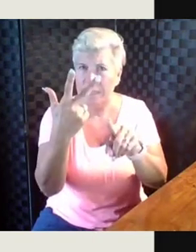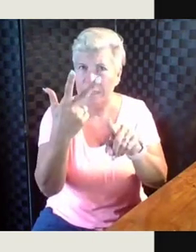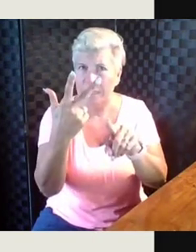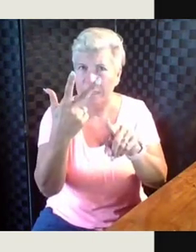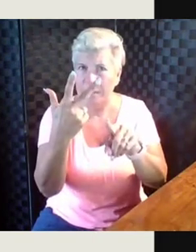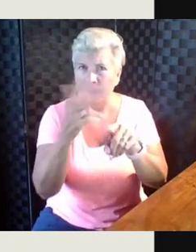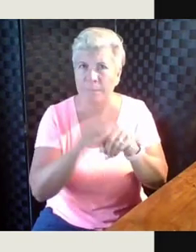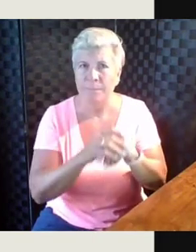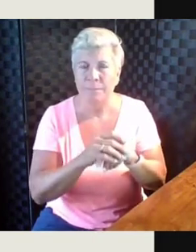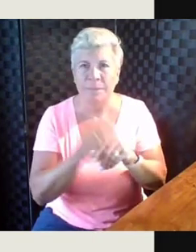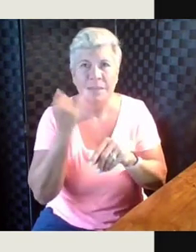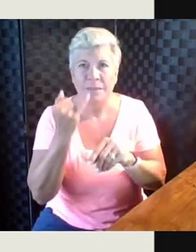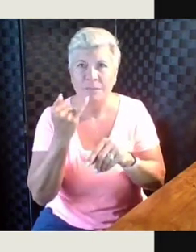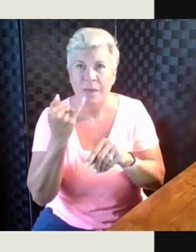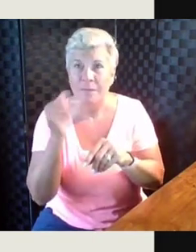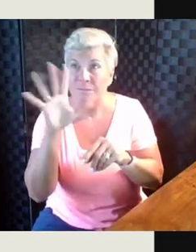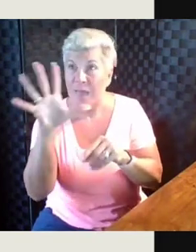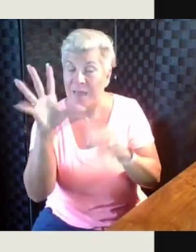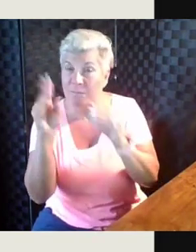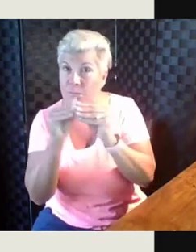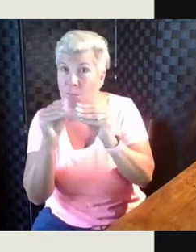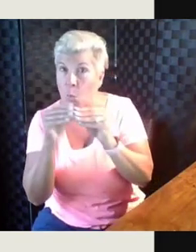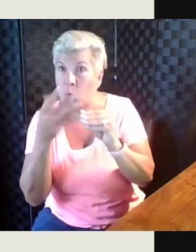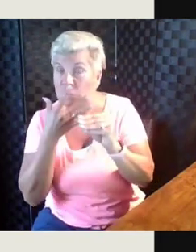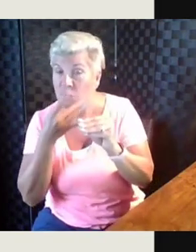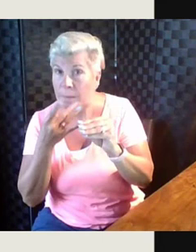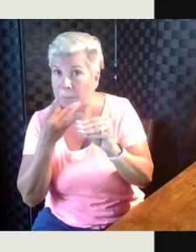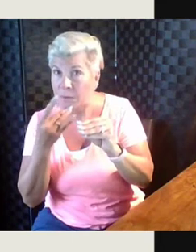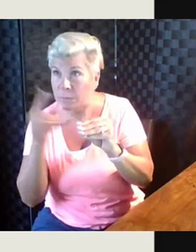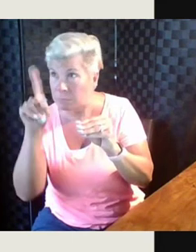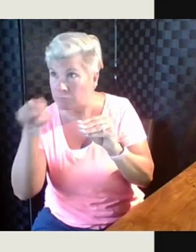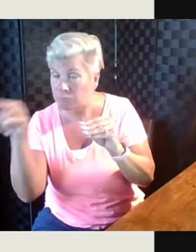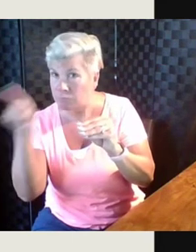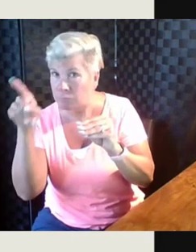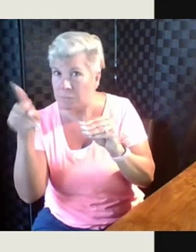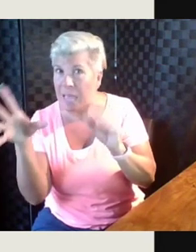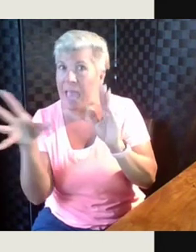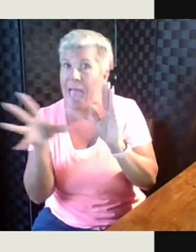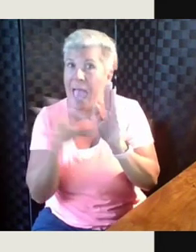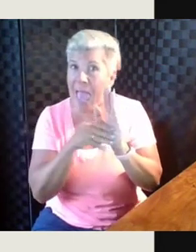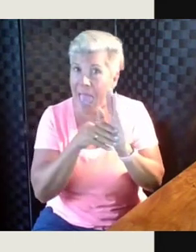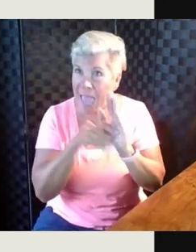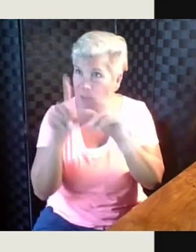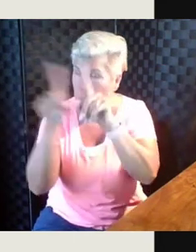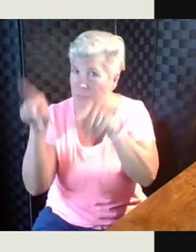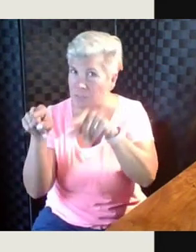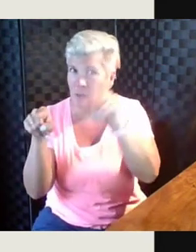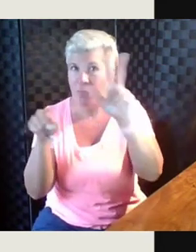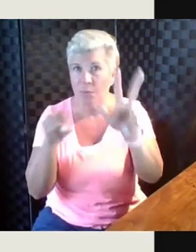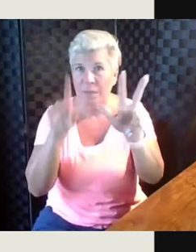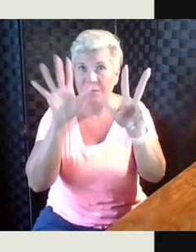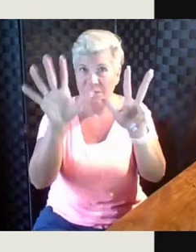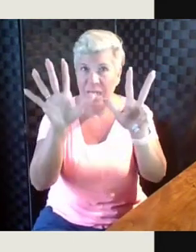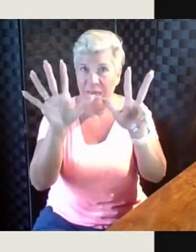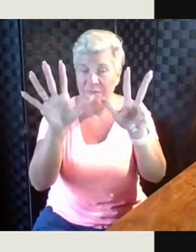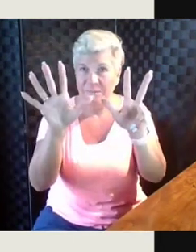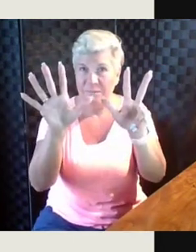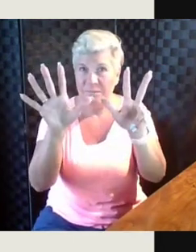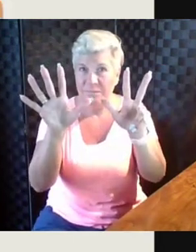inside. If I get 5 more strawberries, I can just add another rectangle with the number